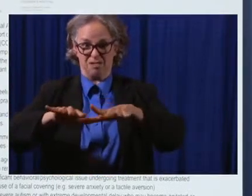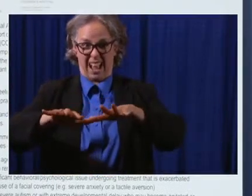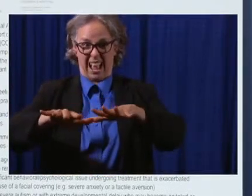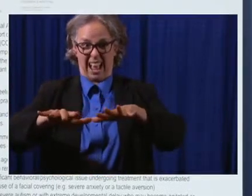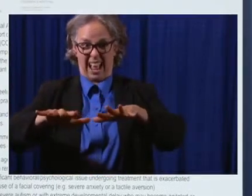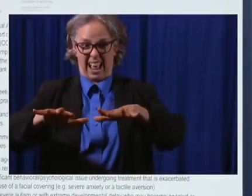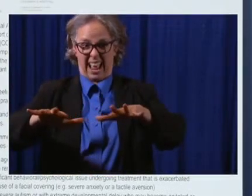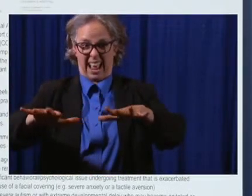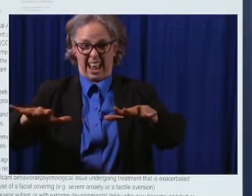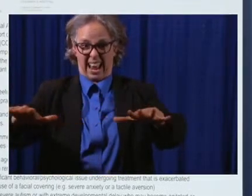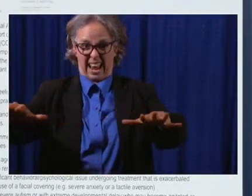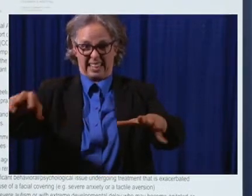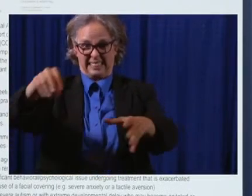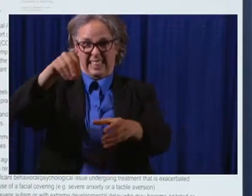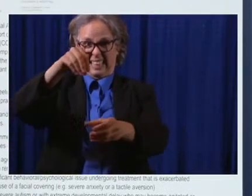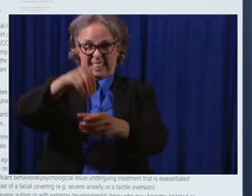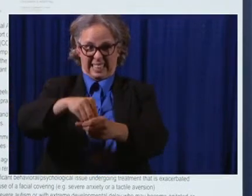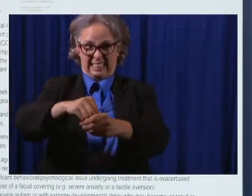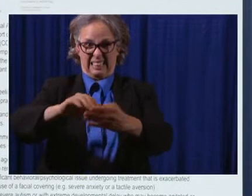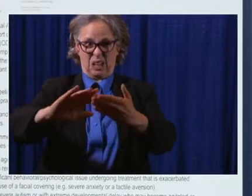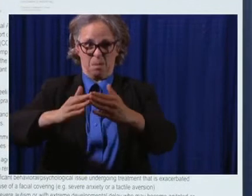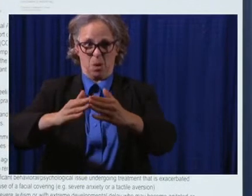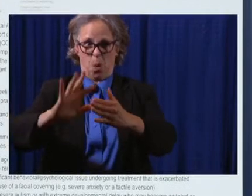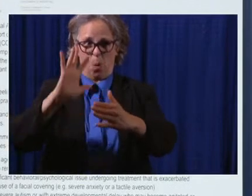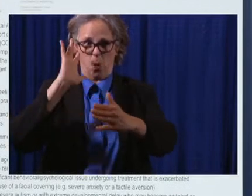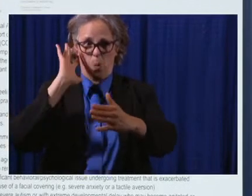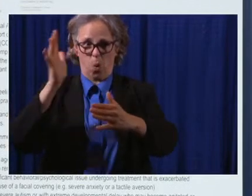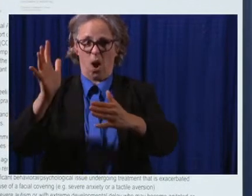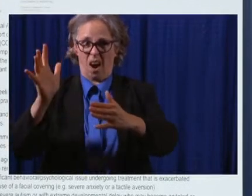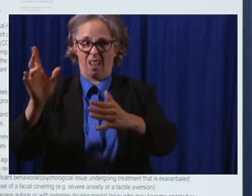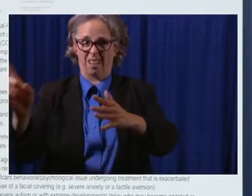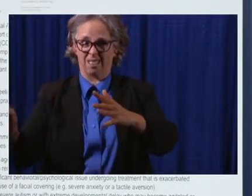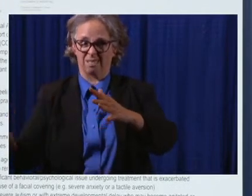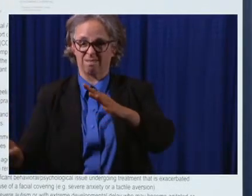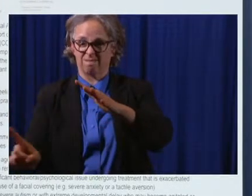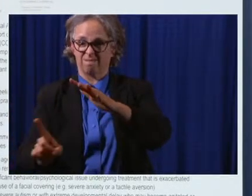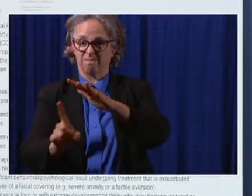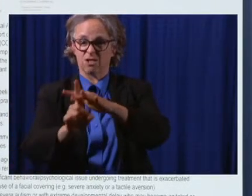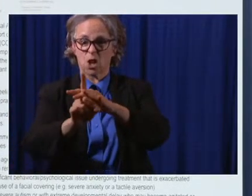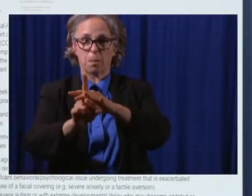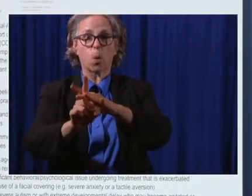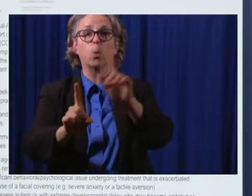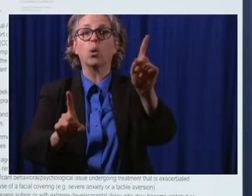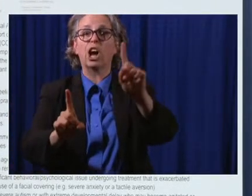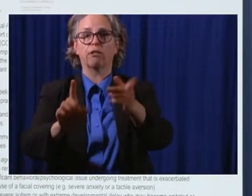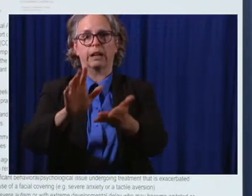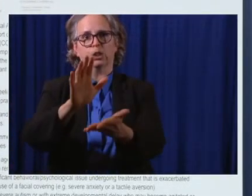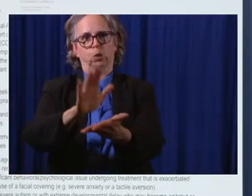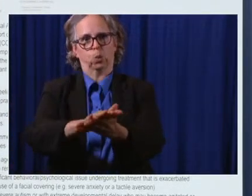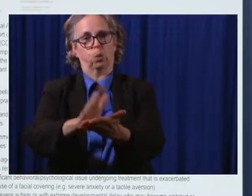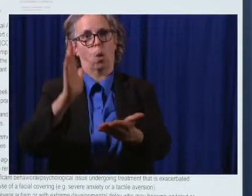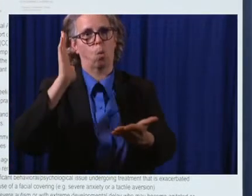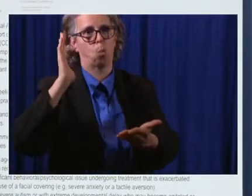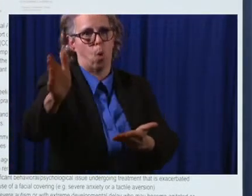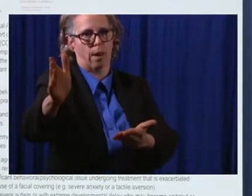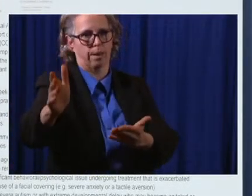be reflected in that school. I guess it just makes common sense. So there's really two